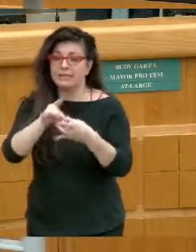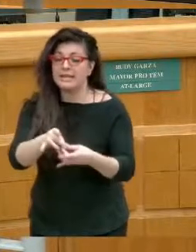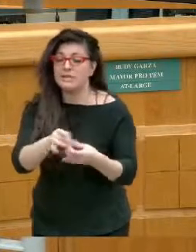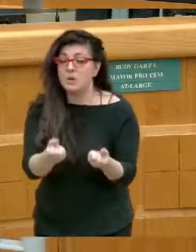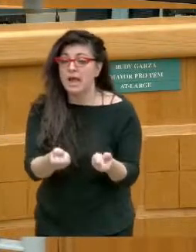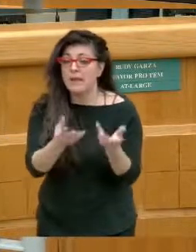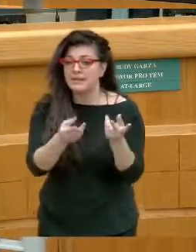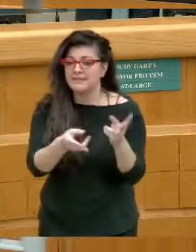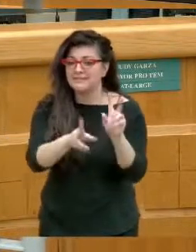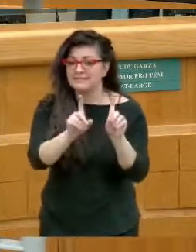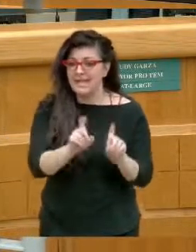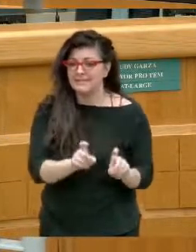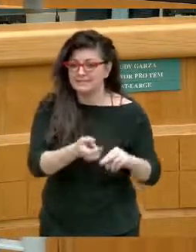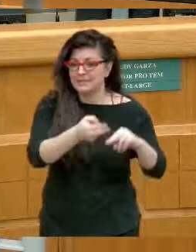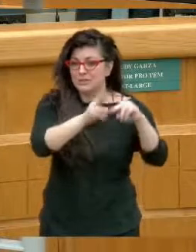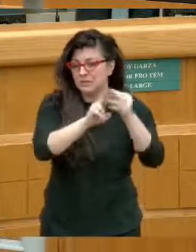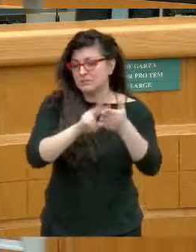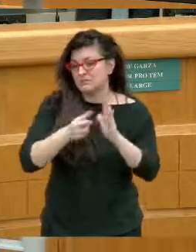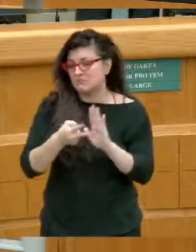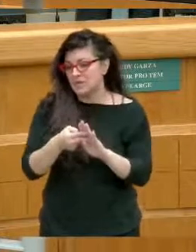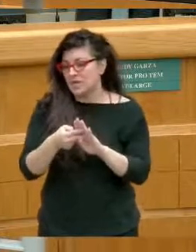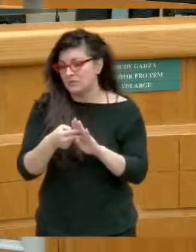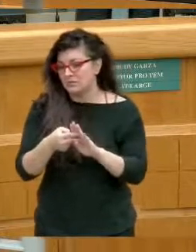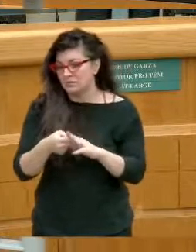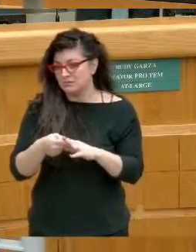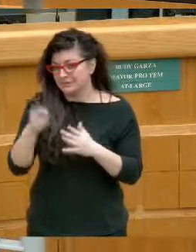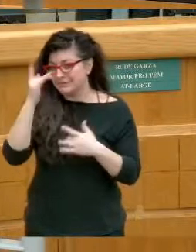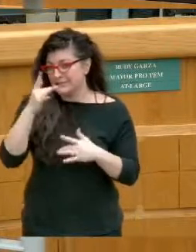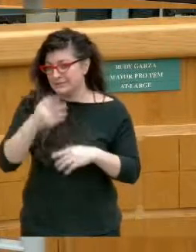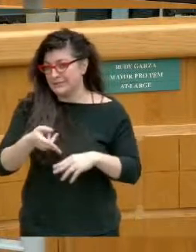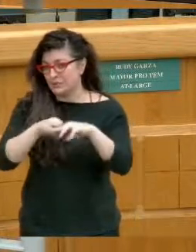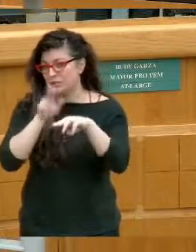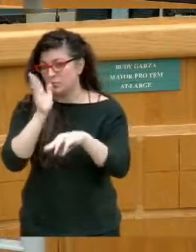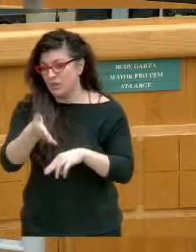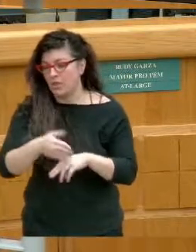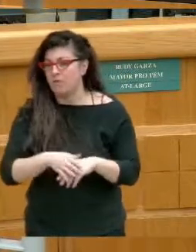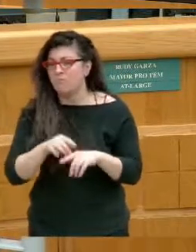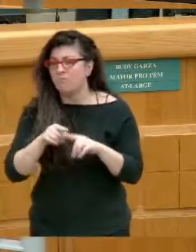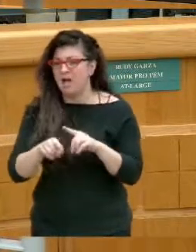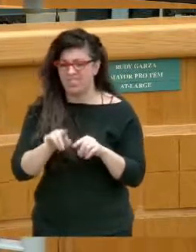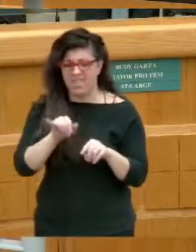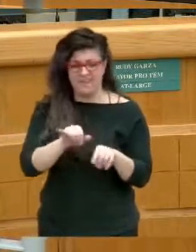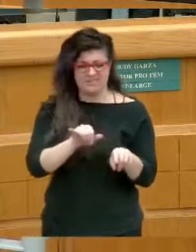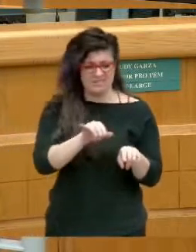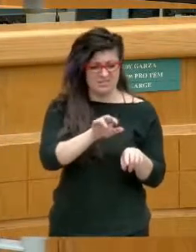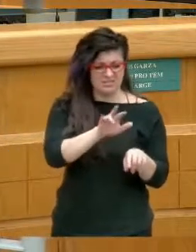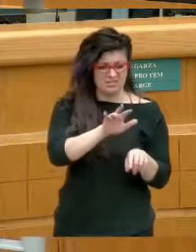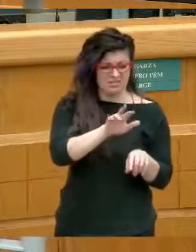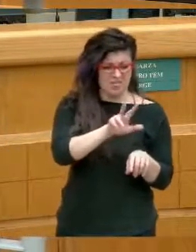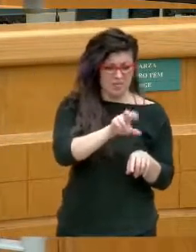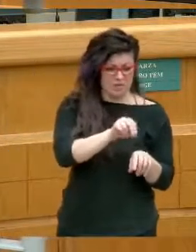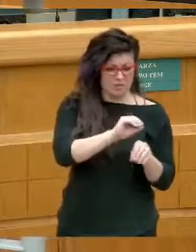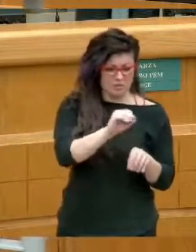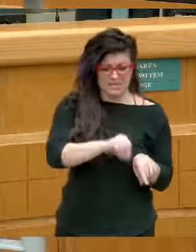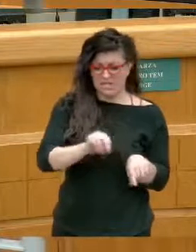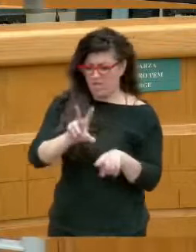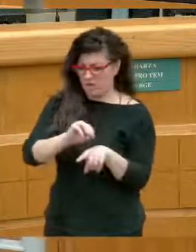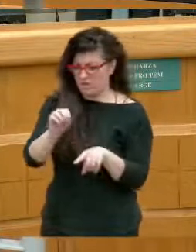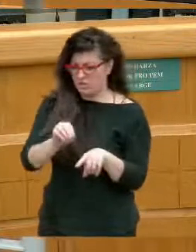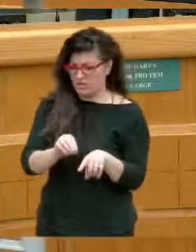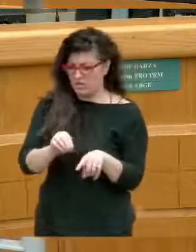then the ultimate question is, where's the rest of the percentage there, right? So maybe we have 30 and 30%, that's